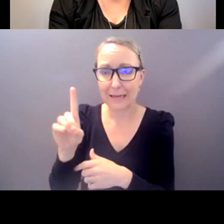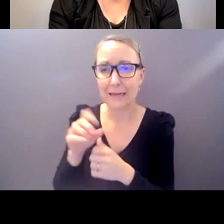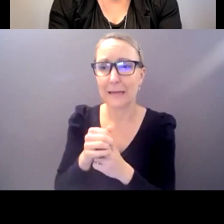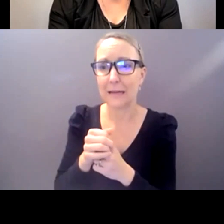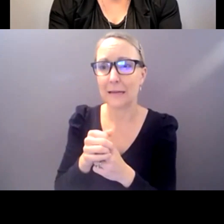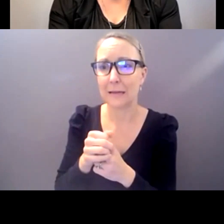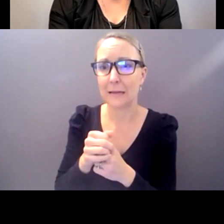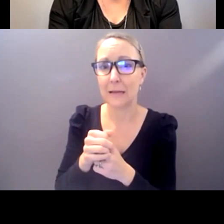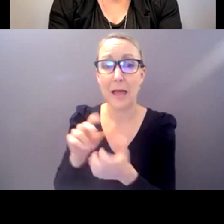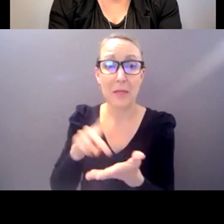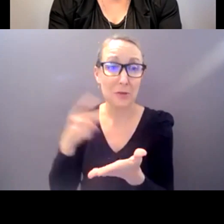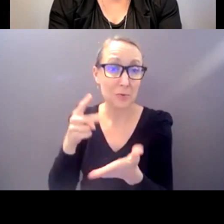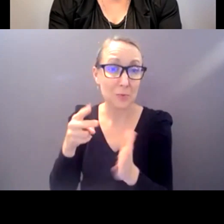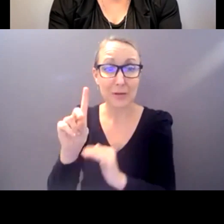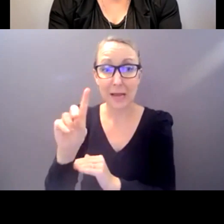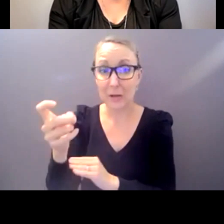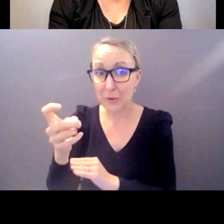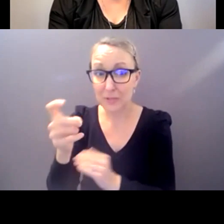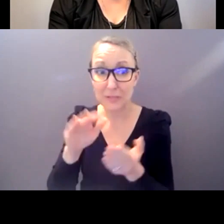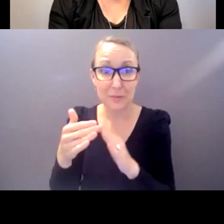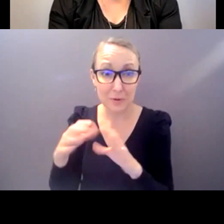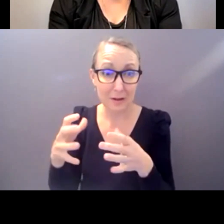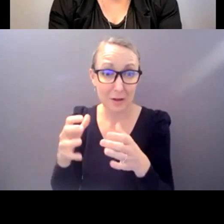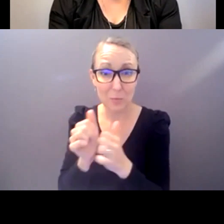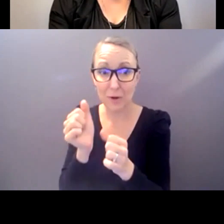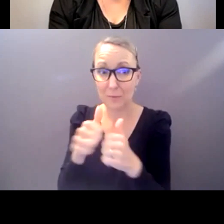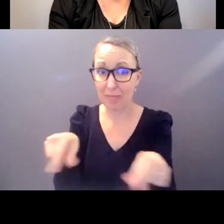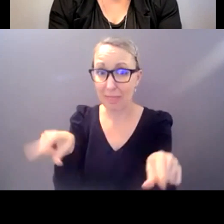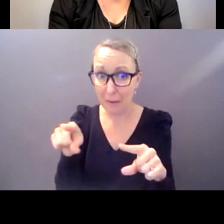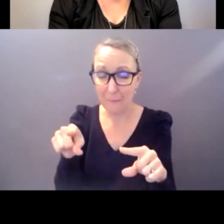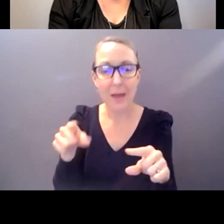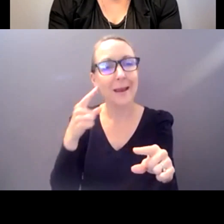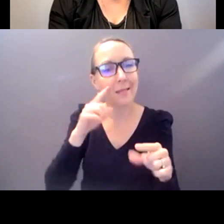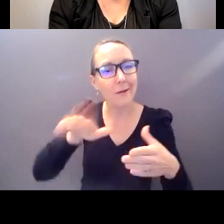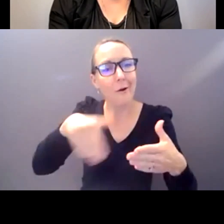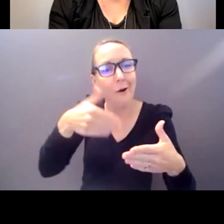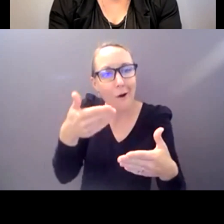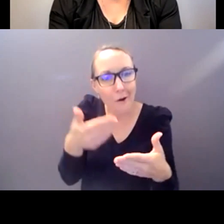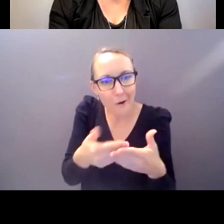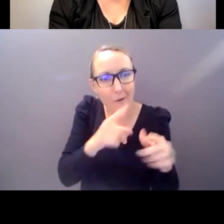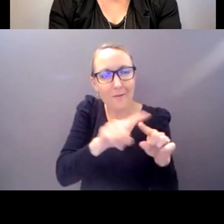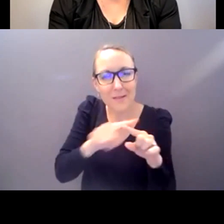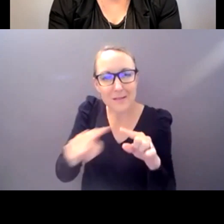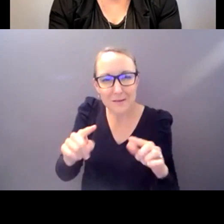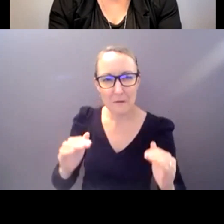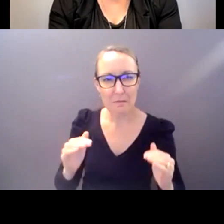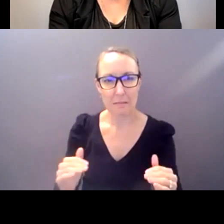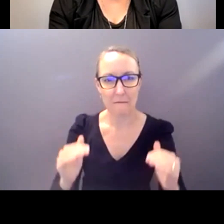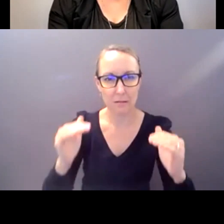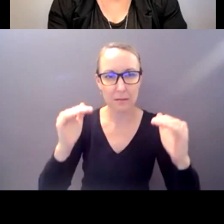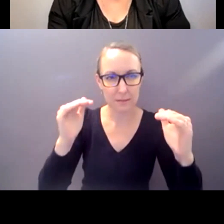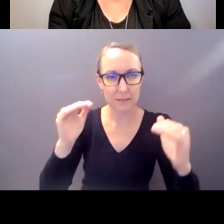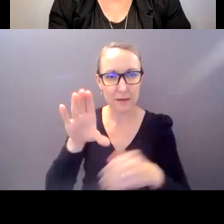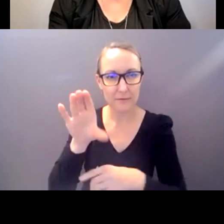and dual diagnosed community. And I think, all of those levels of case management should be looked